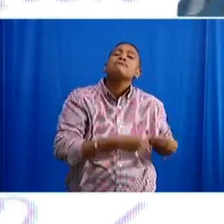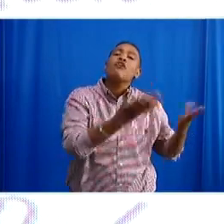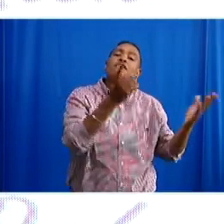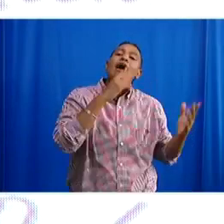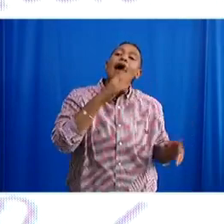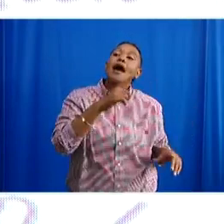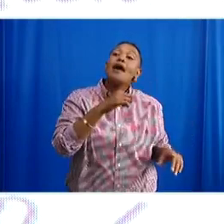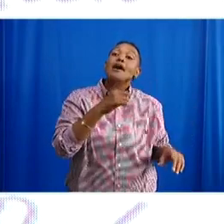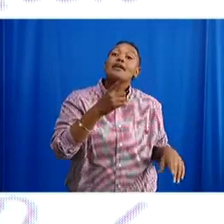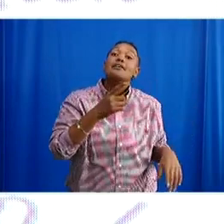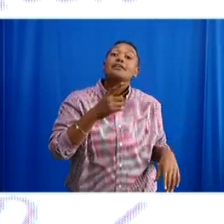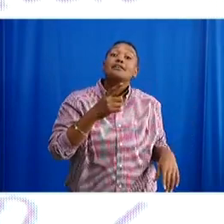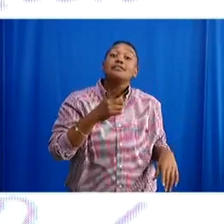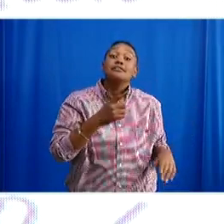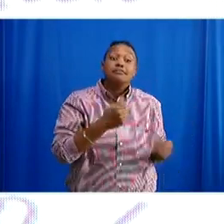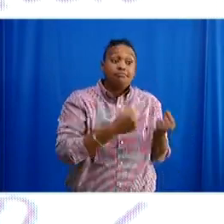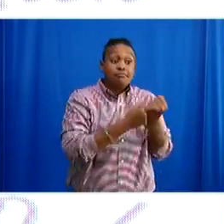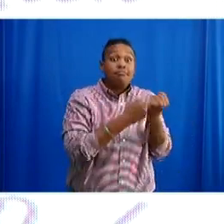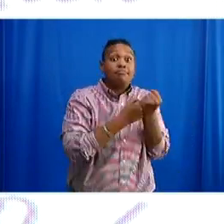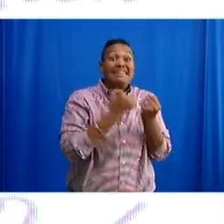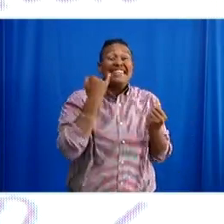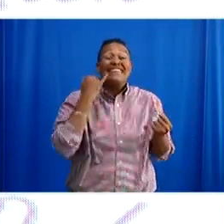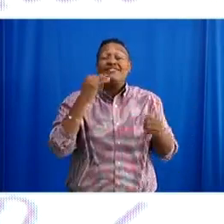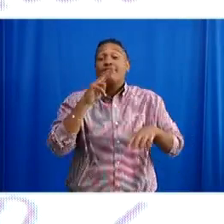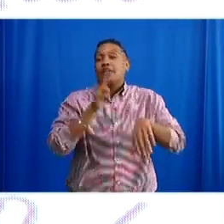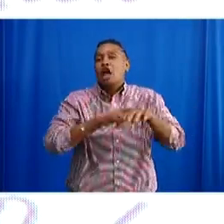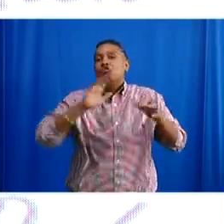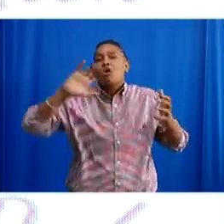event of natural disaster. The JDF has acquired